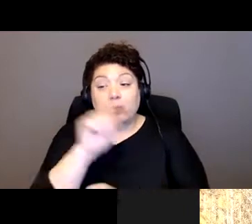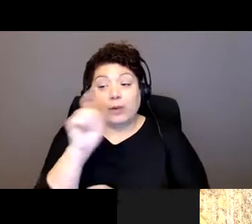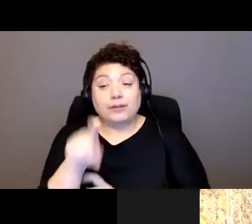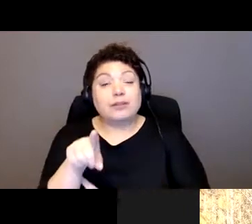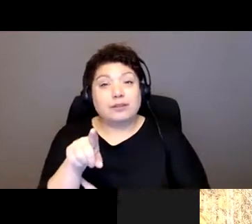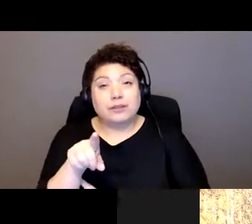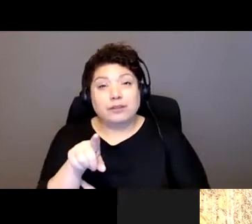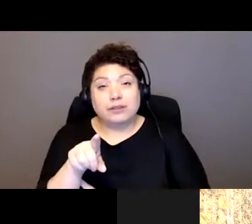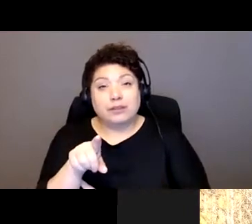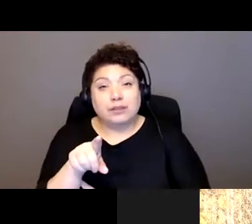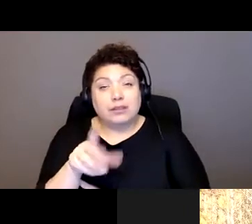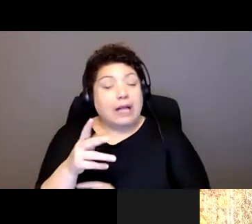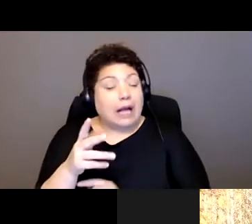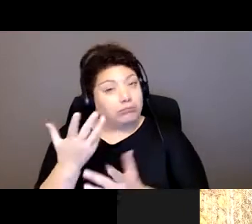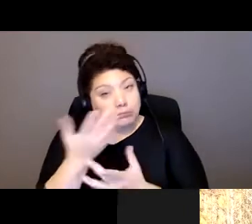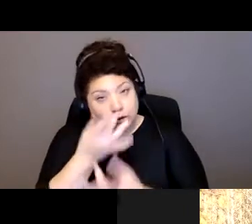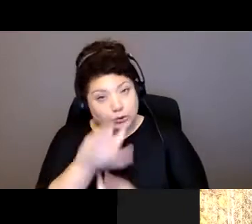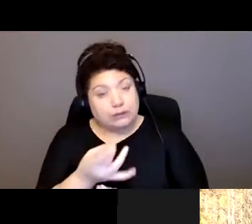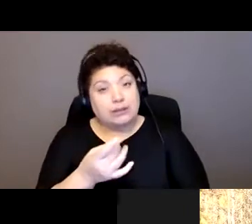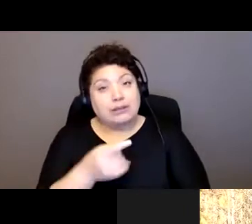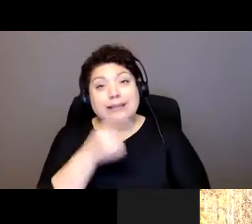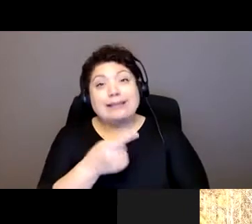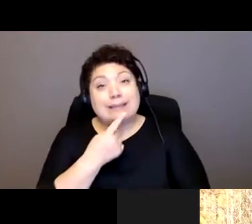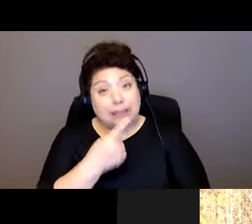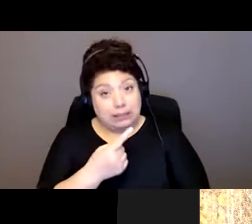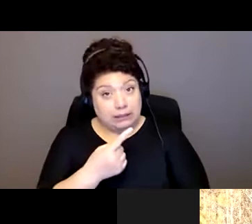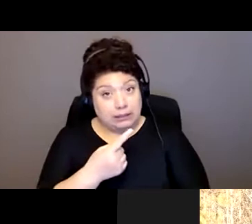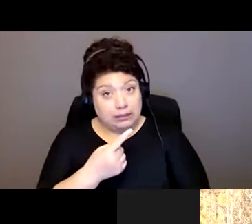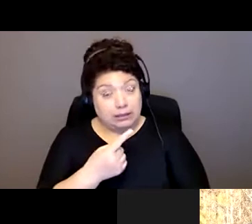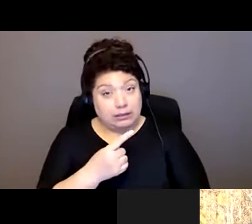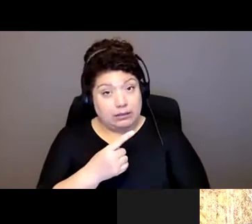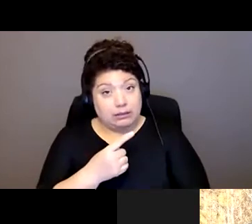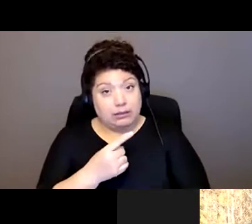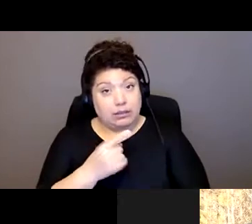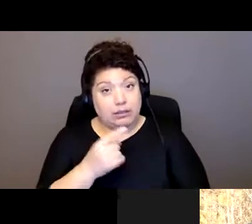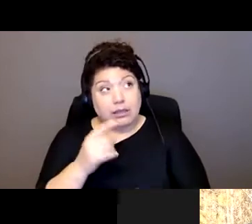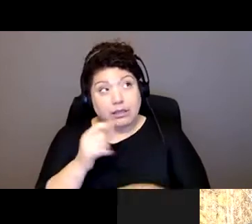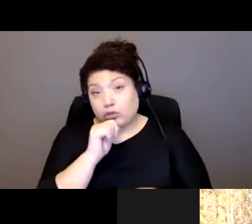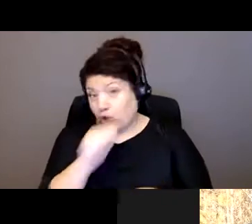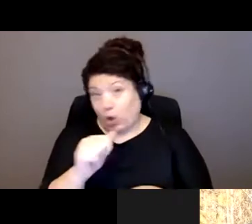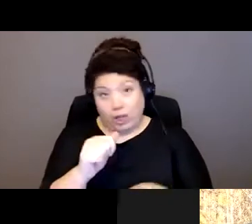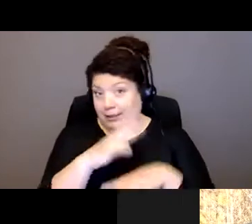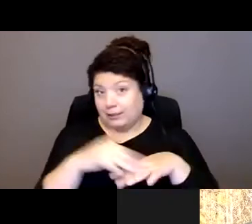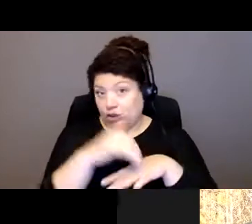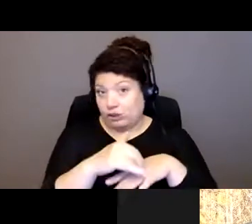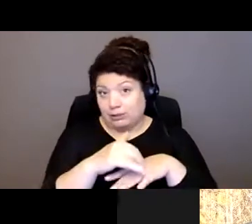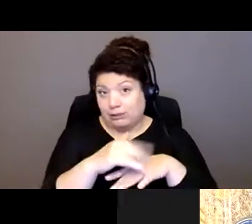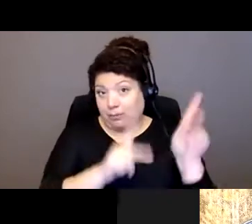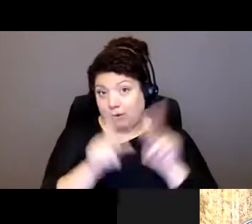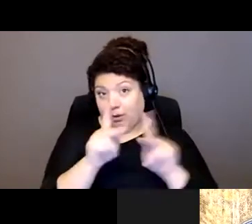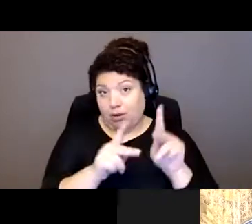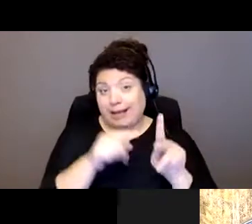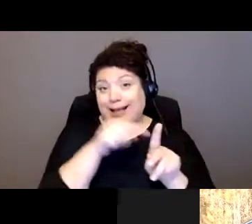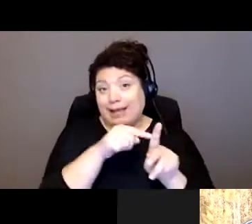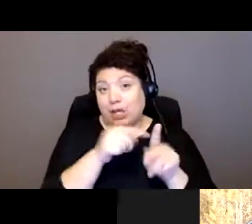is actually pretty interesting. Is it disrespectful? For non-Indigenous people to use the term two-spirited?